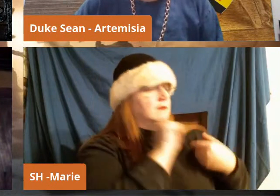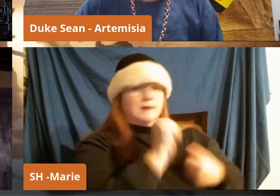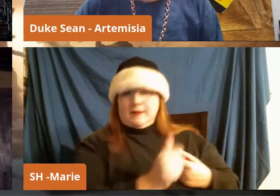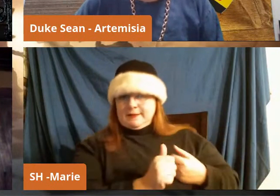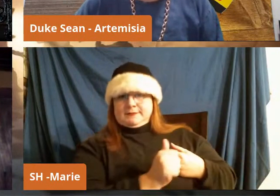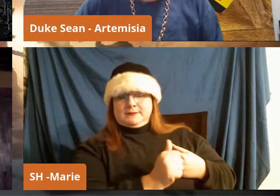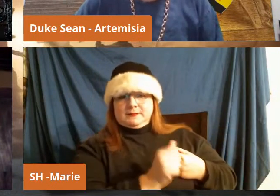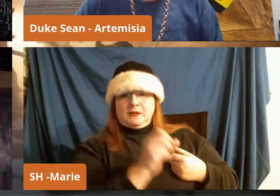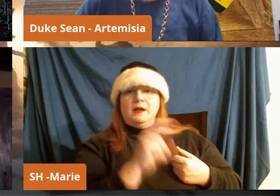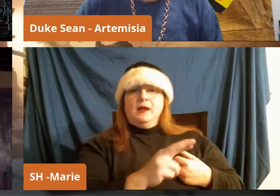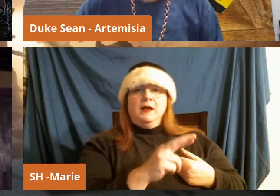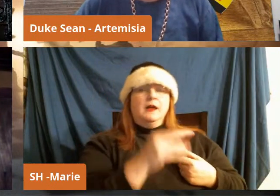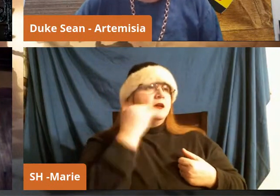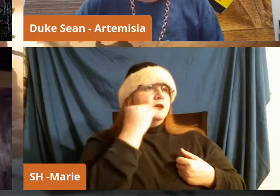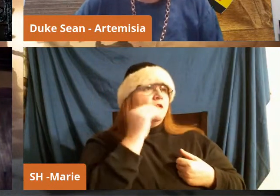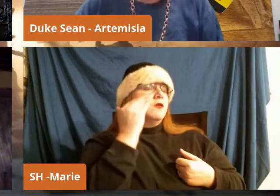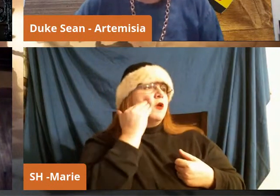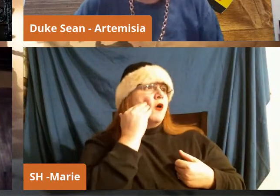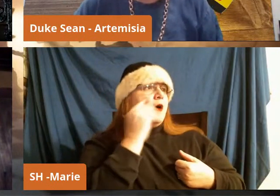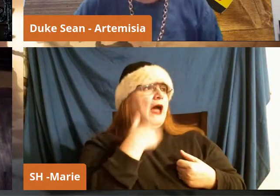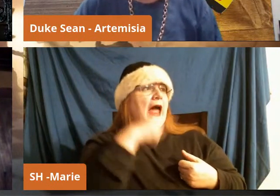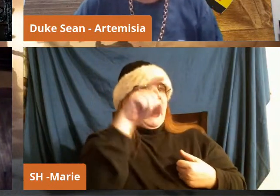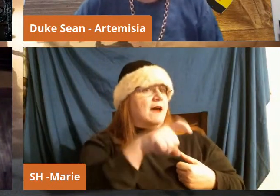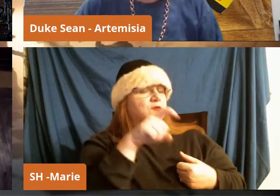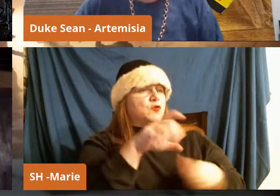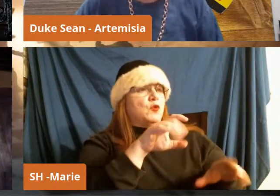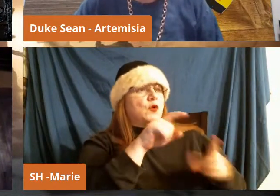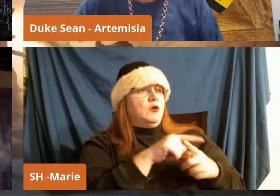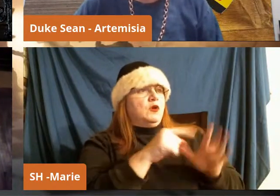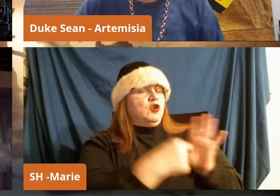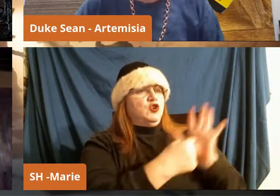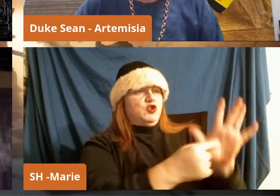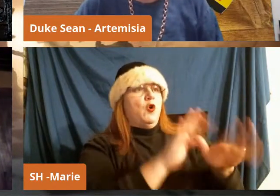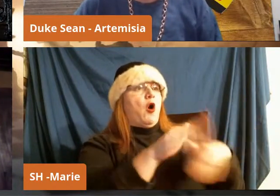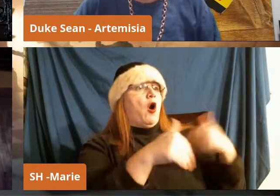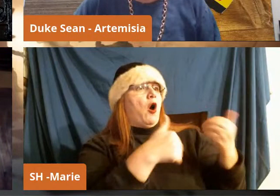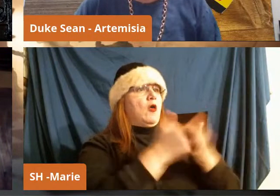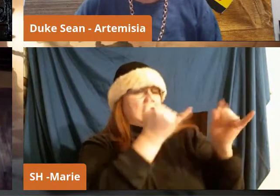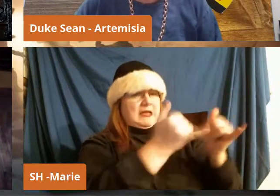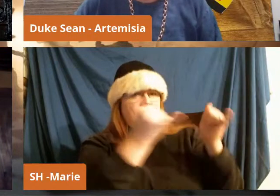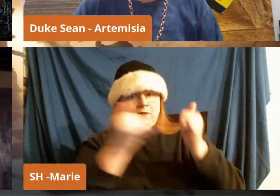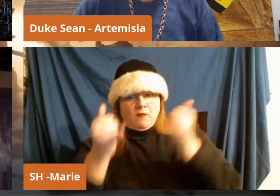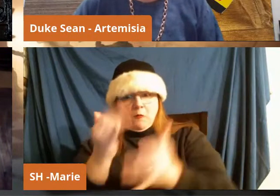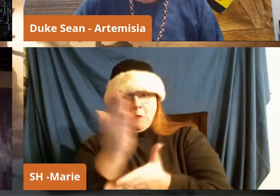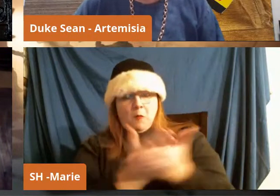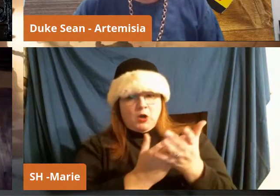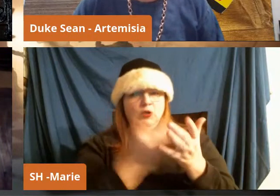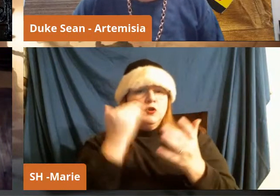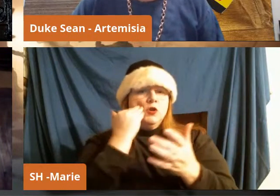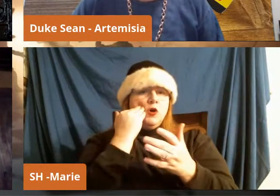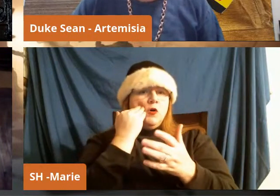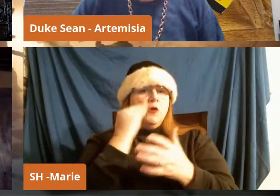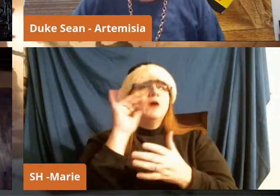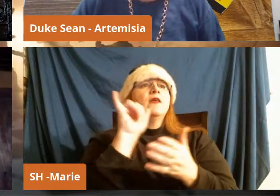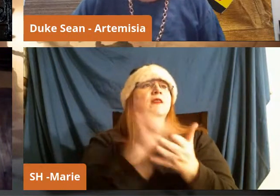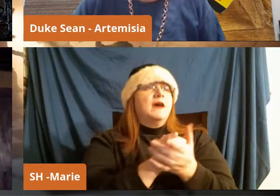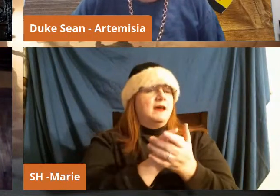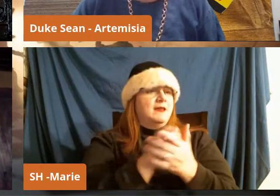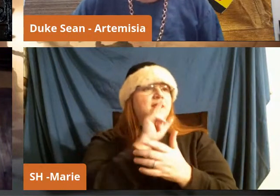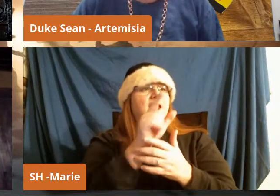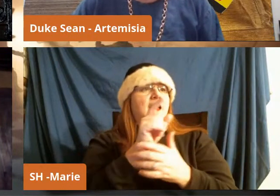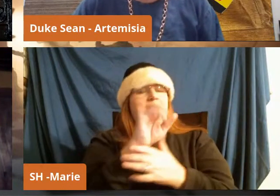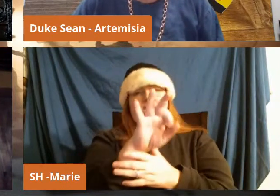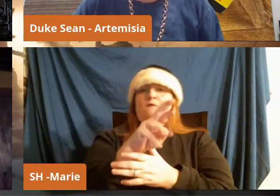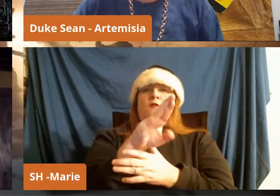Right. And they don't necessarily have to have displayed all of the individual parts for you to know that they have